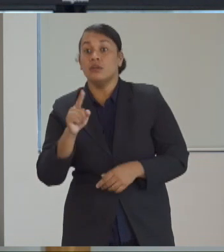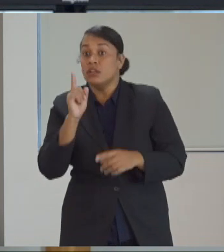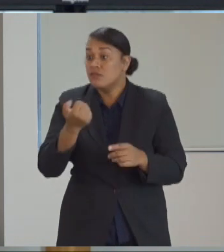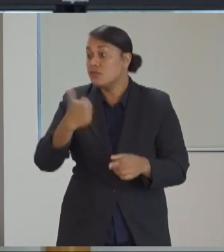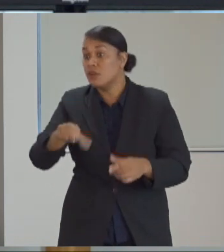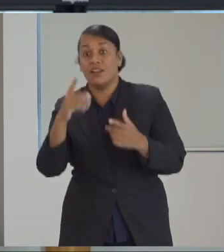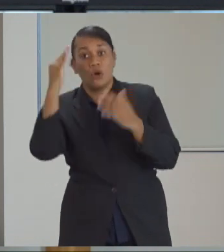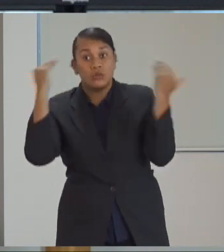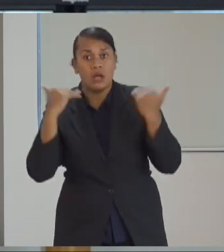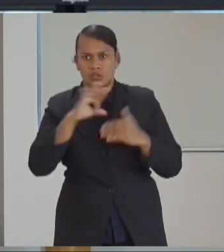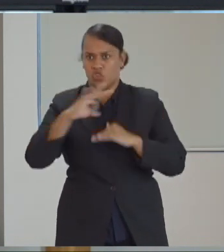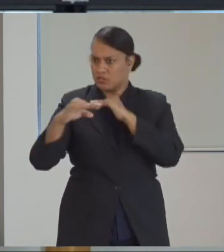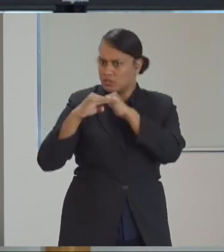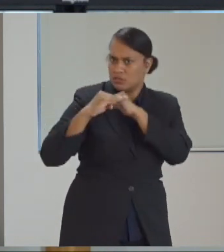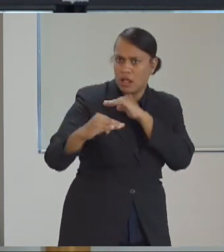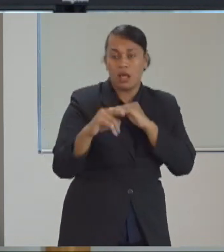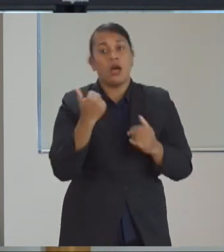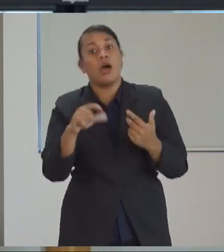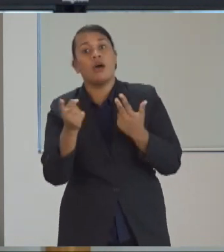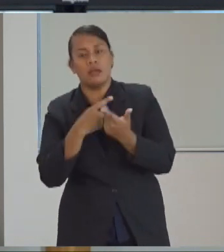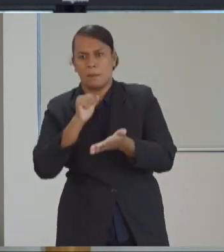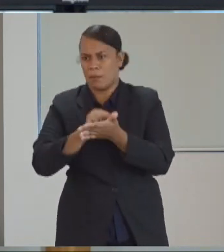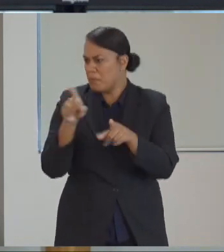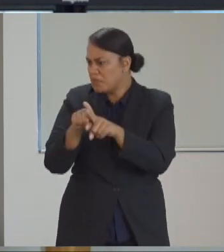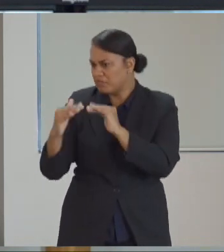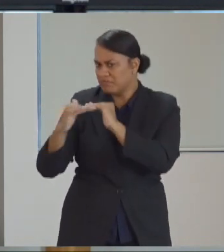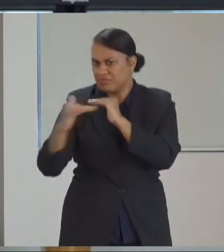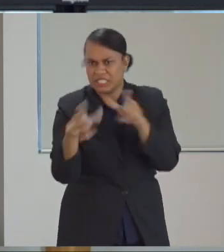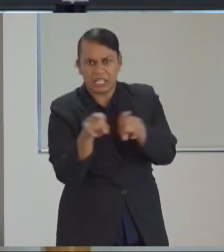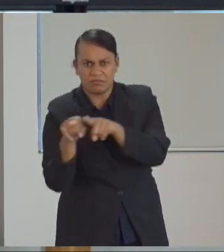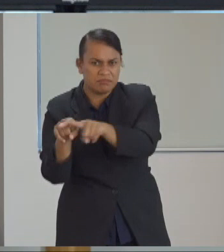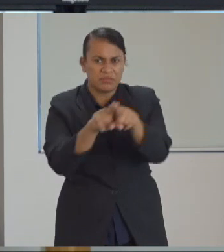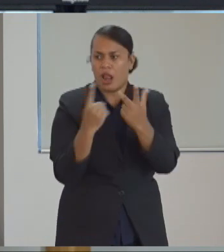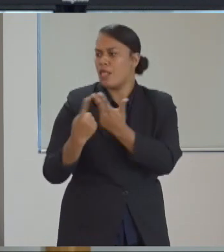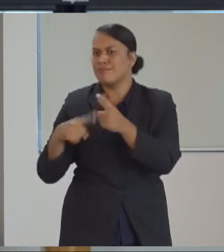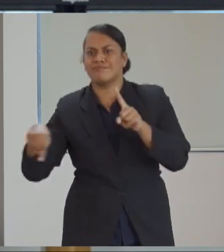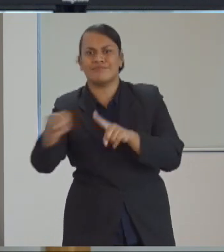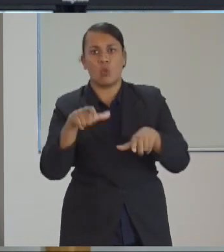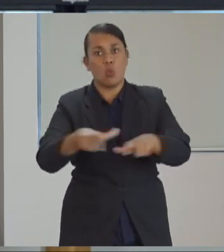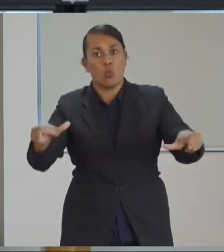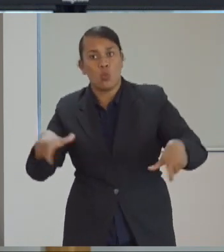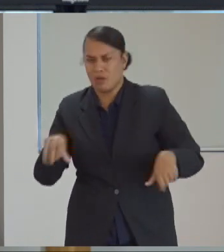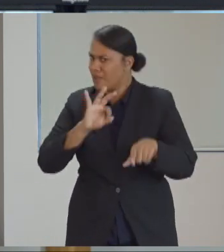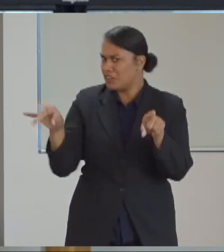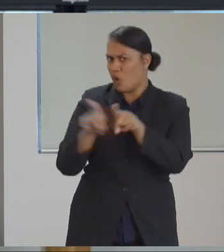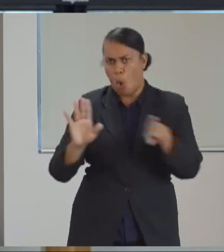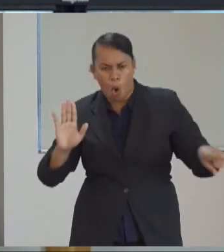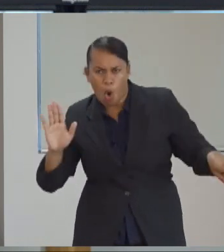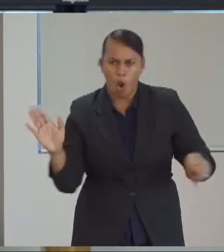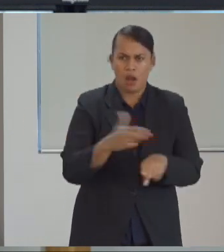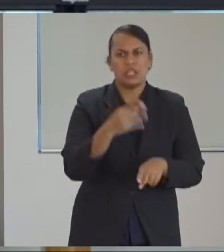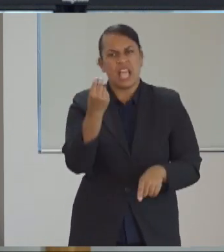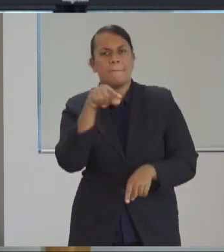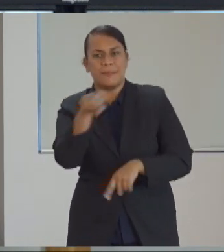being consistent and not having the idea of having deterrence, then obviously, they need to look at it quite